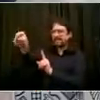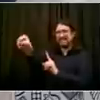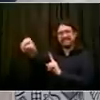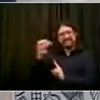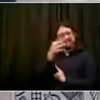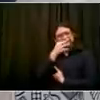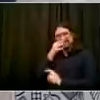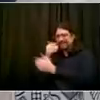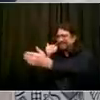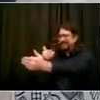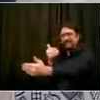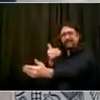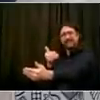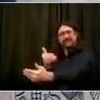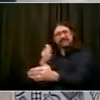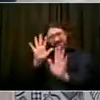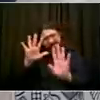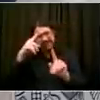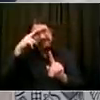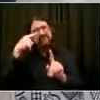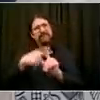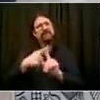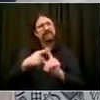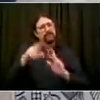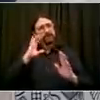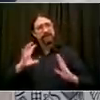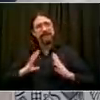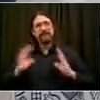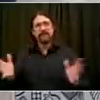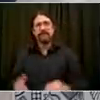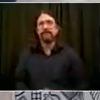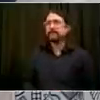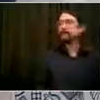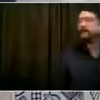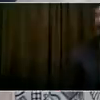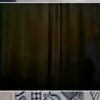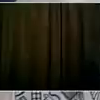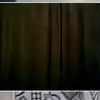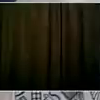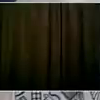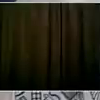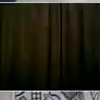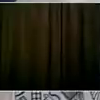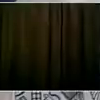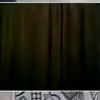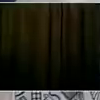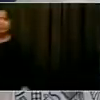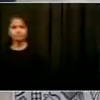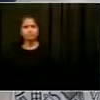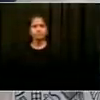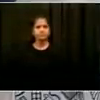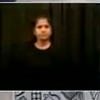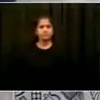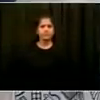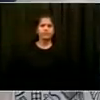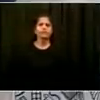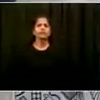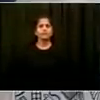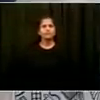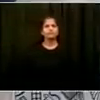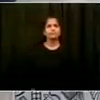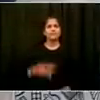you explain the process by which the school closure announcement was made yesterday? I mean, the news conference kept being moved back in